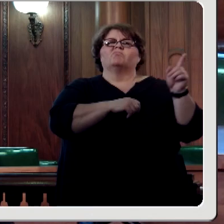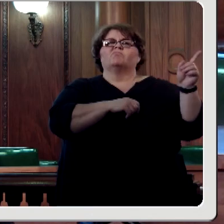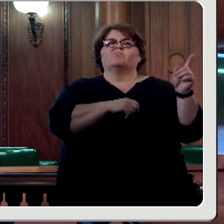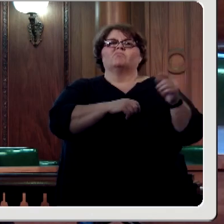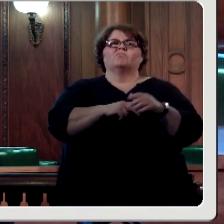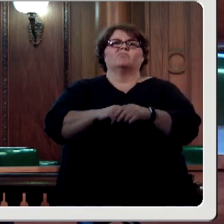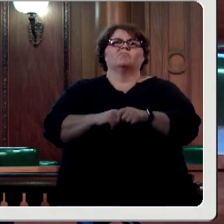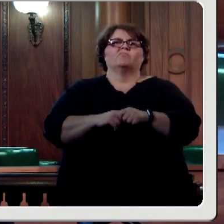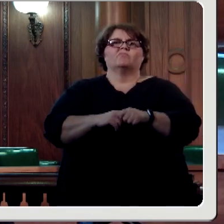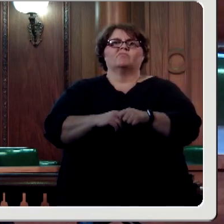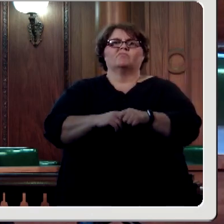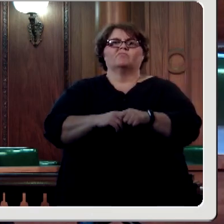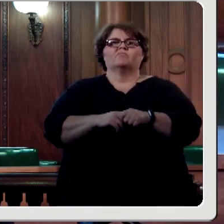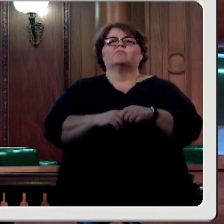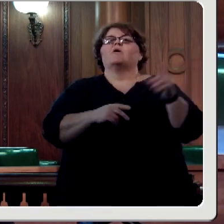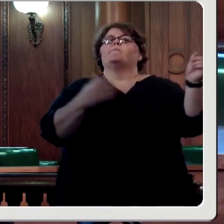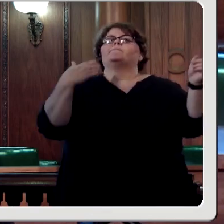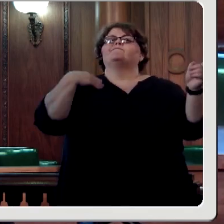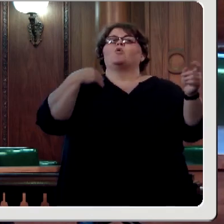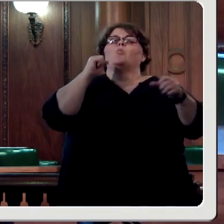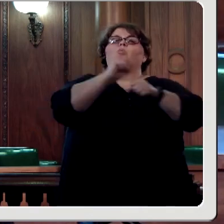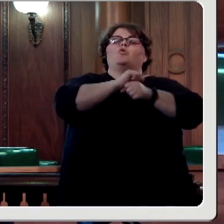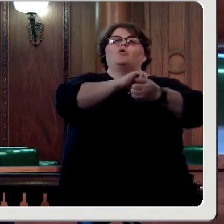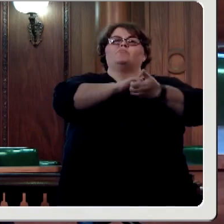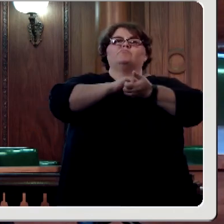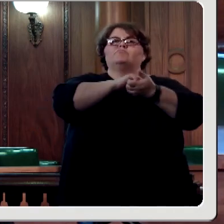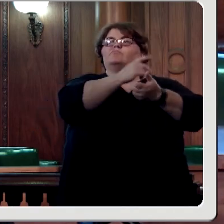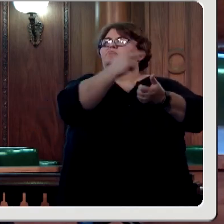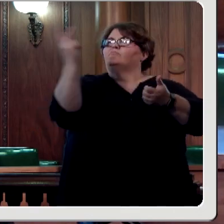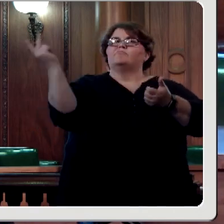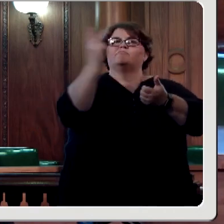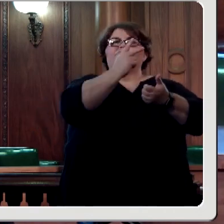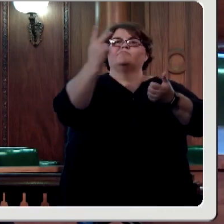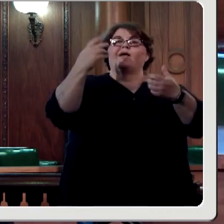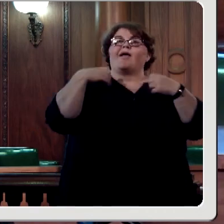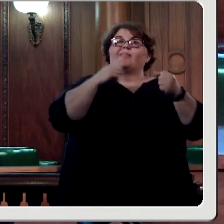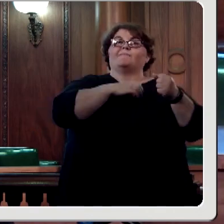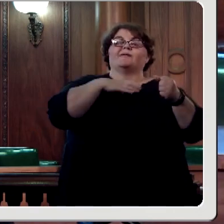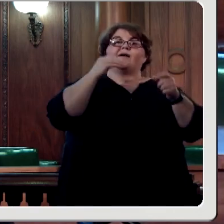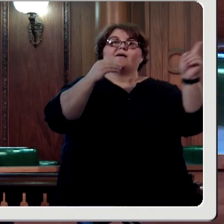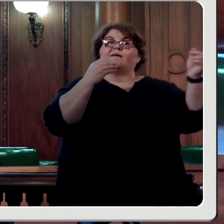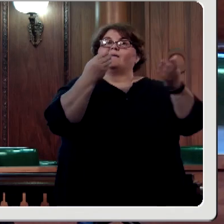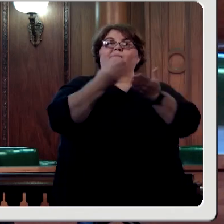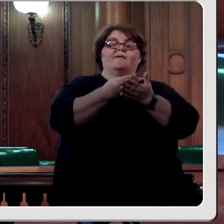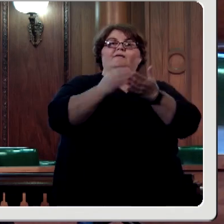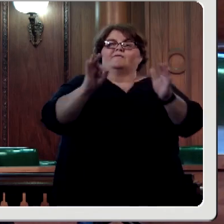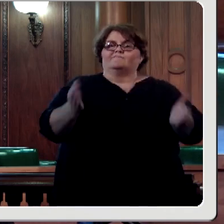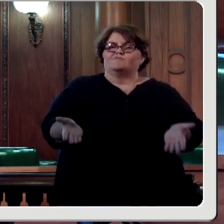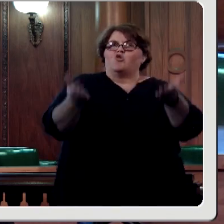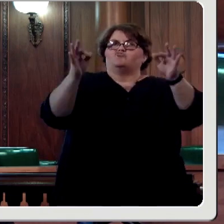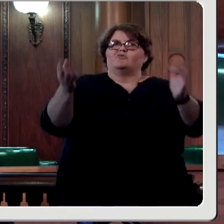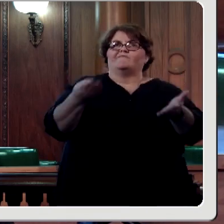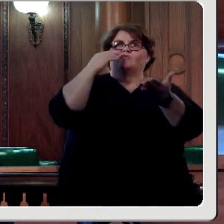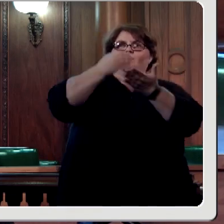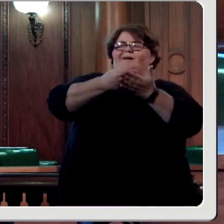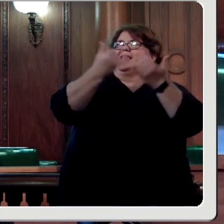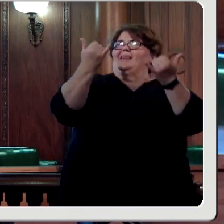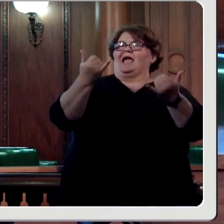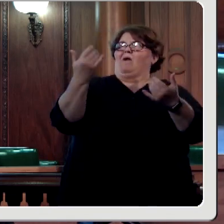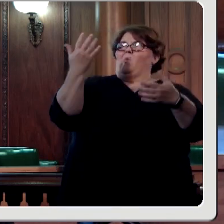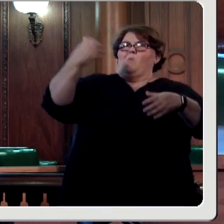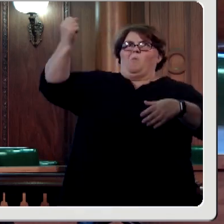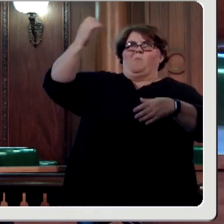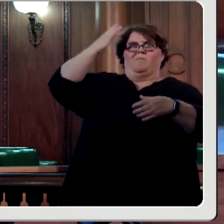and we're hopeful to raise thousands of dollars for that great cause that Lucy Giugio started, and that Bay State Health System has